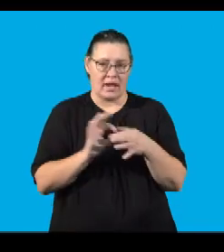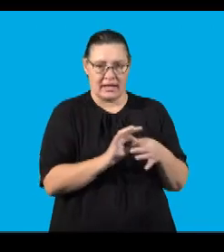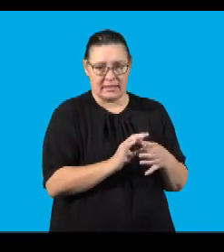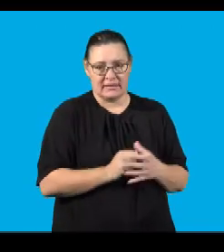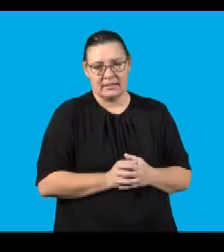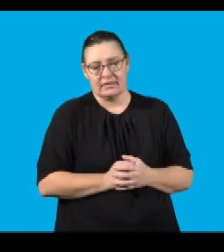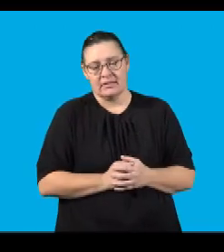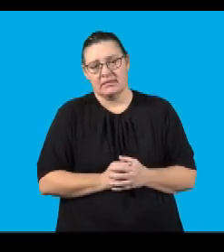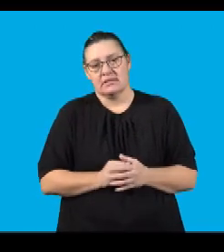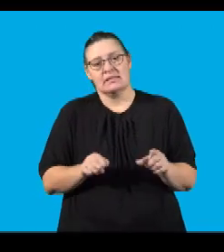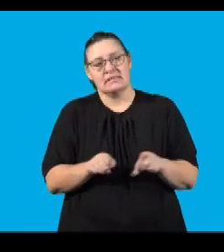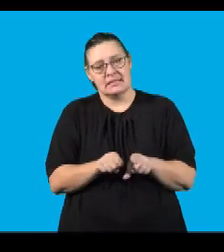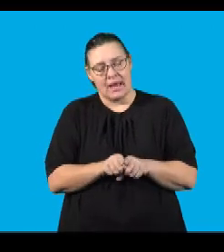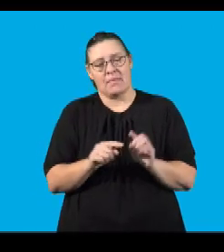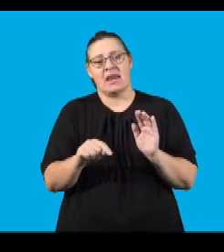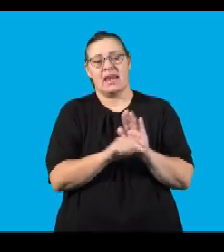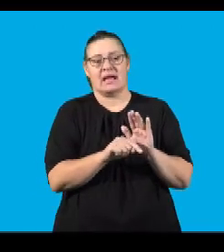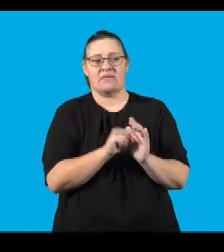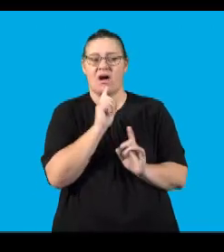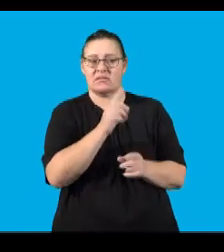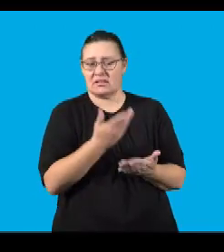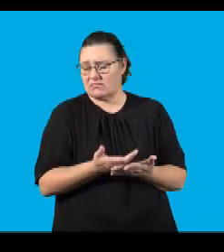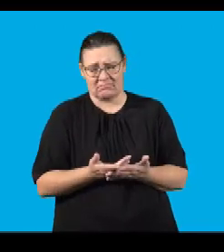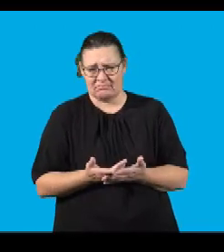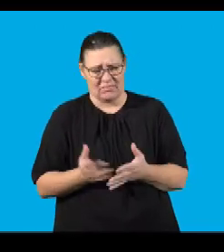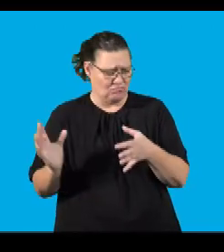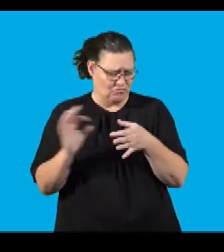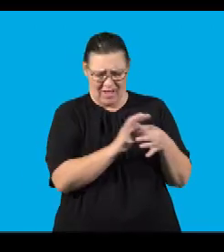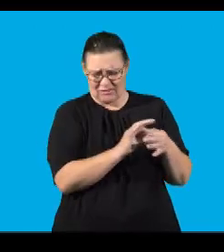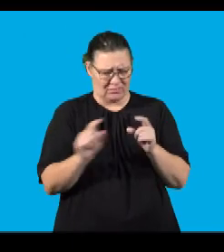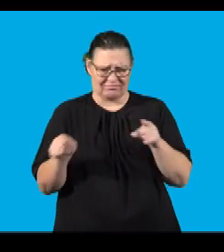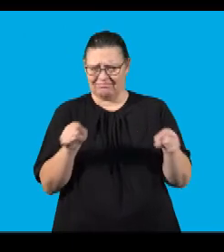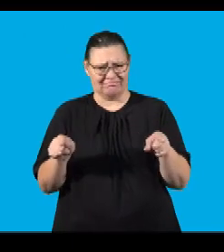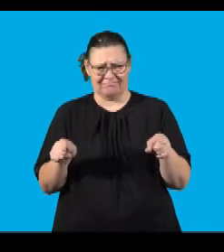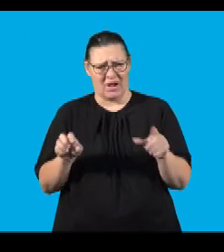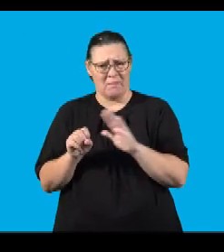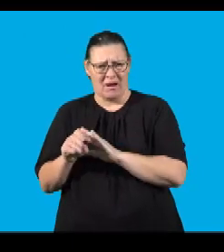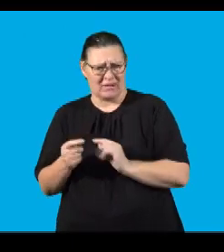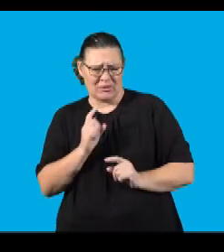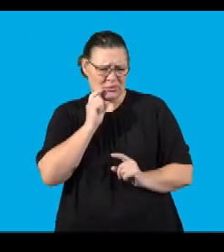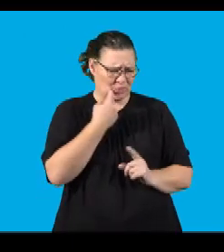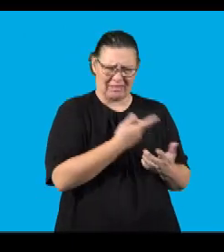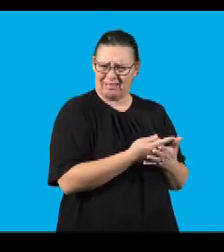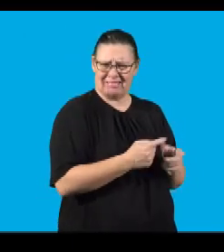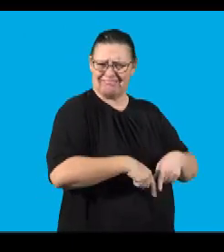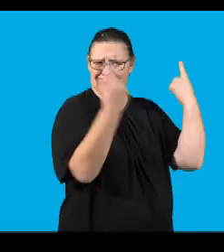link. You can also have a negative answer. There's no direct relationship. Sweets